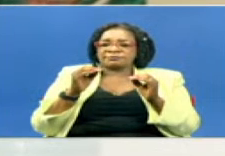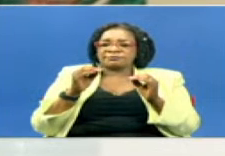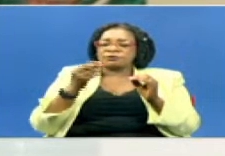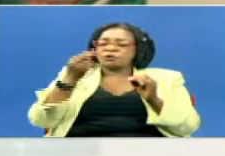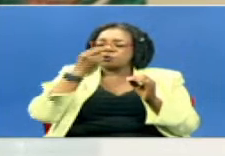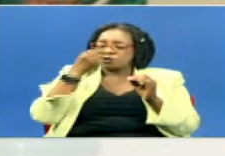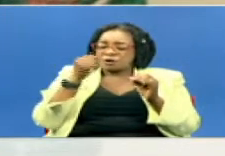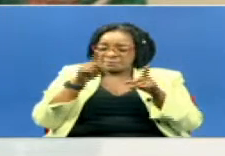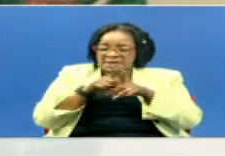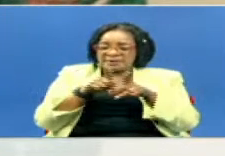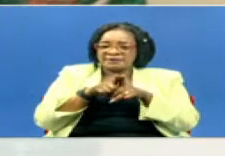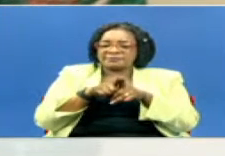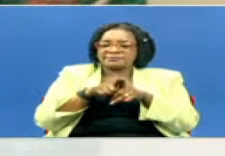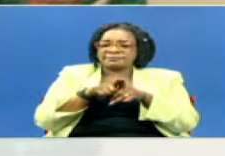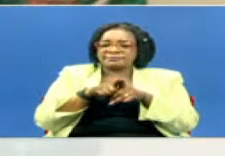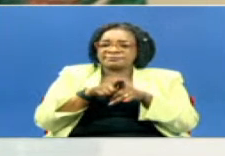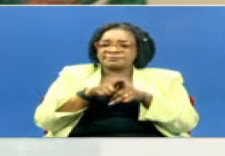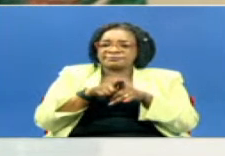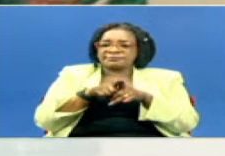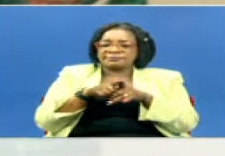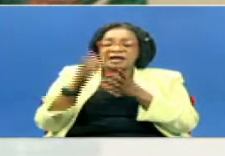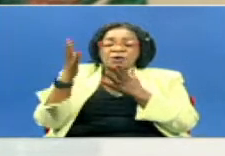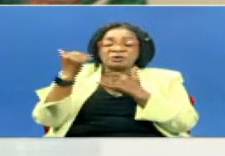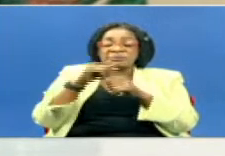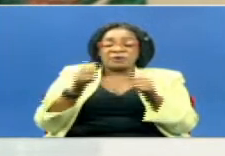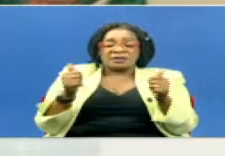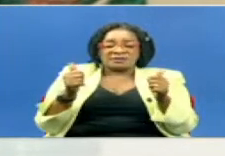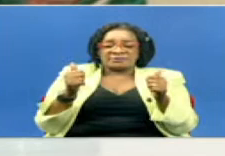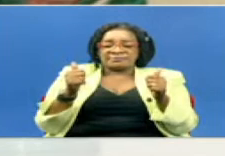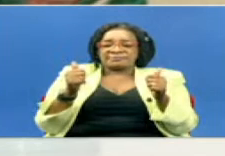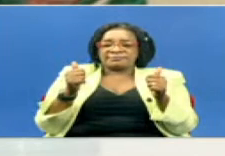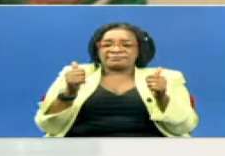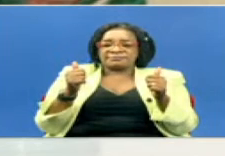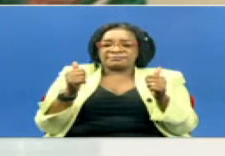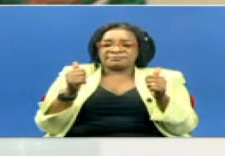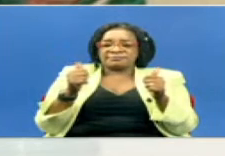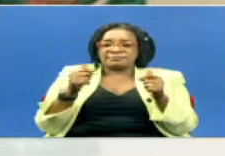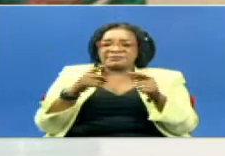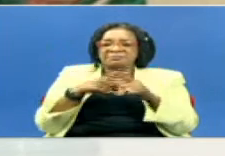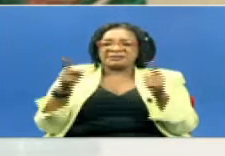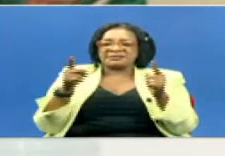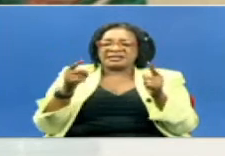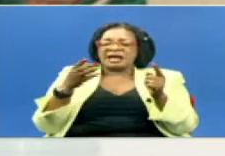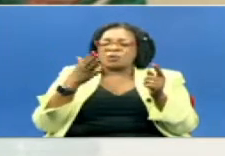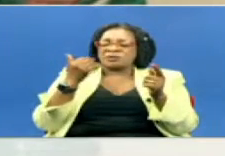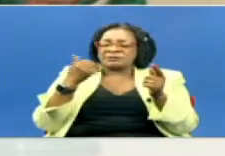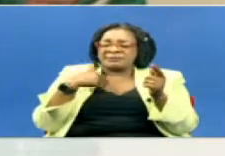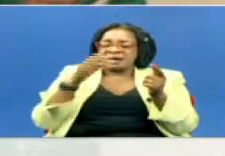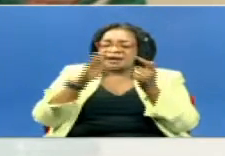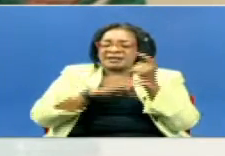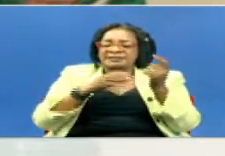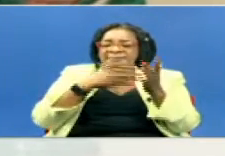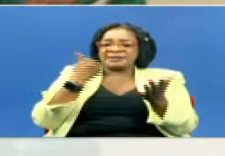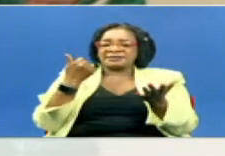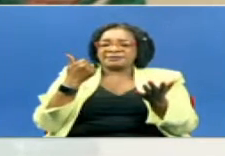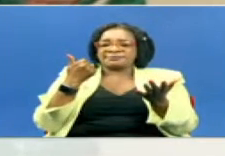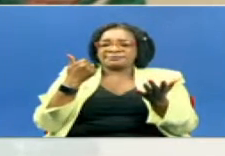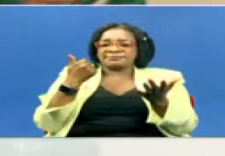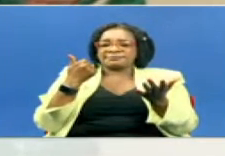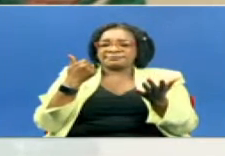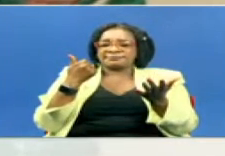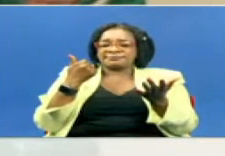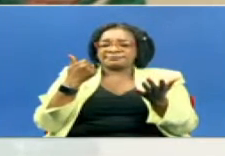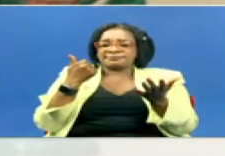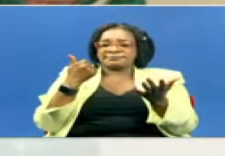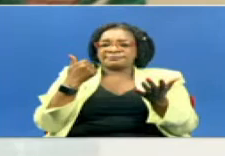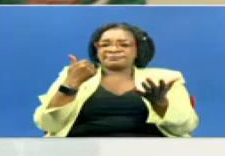brother. I wish him well. But I wish my country even better. All right?